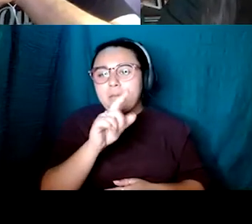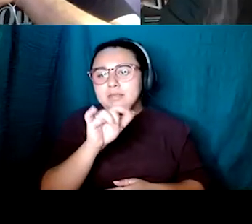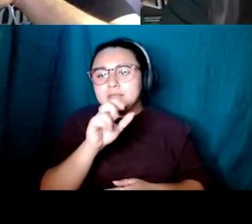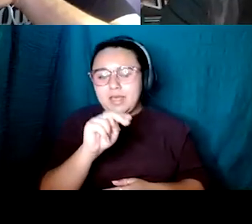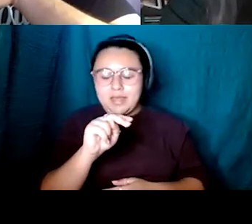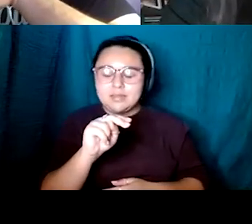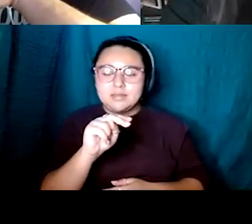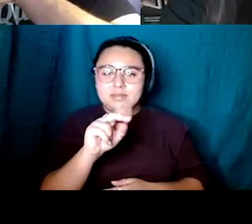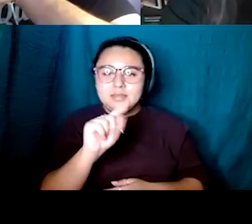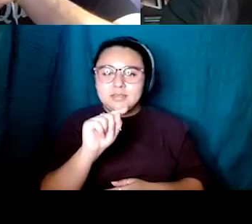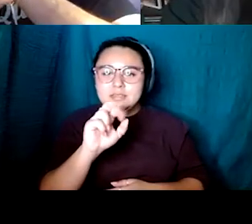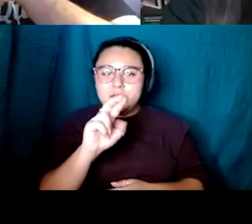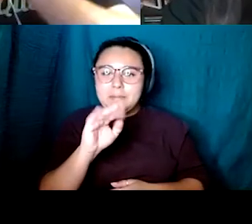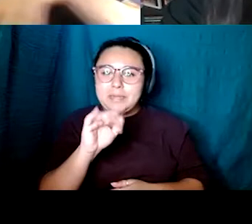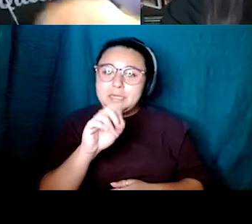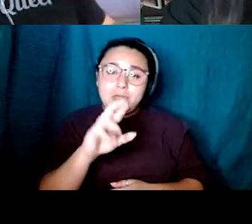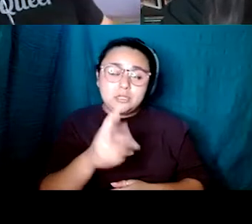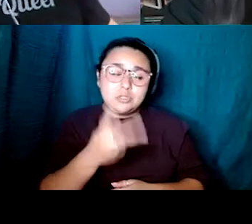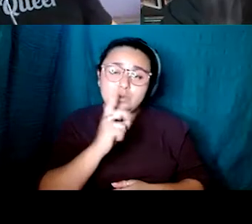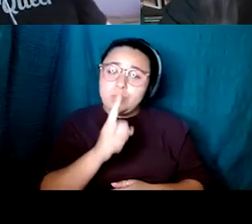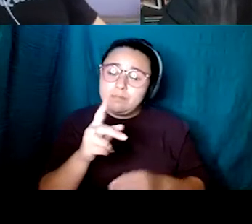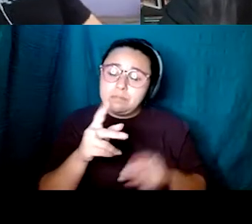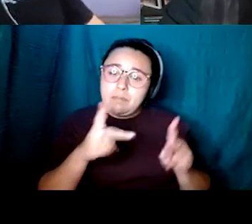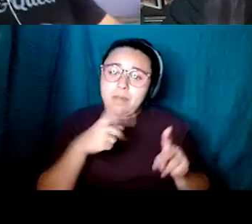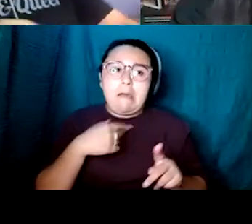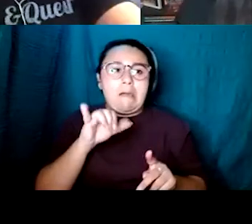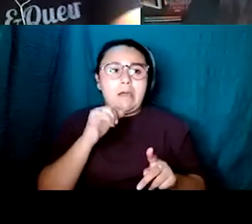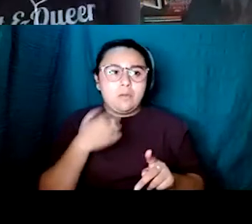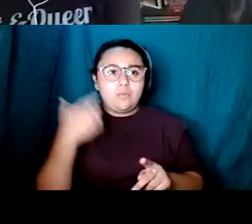formative for people.